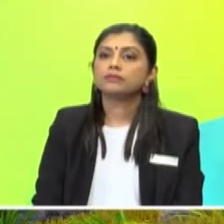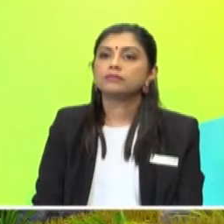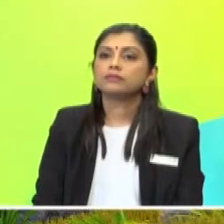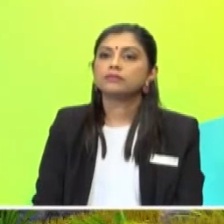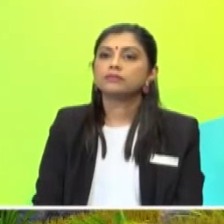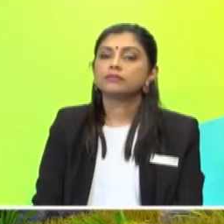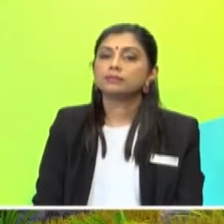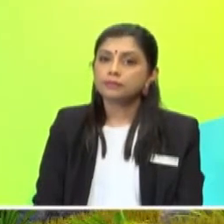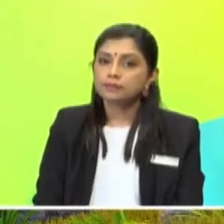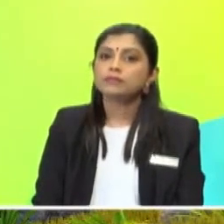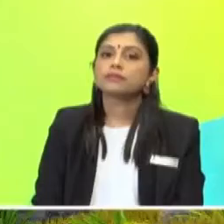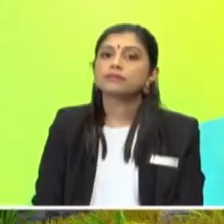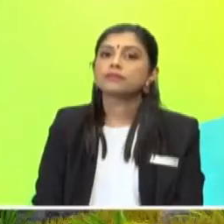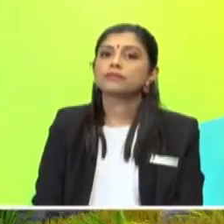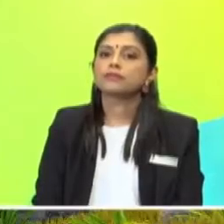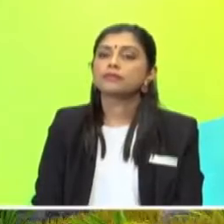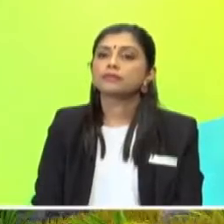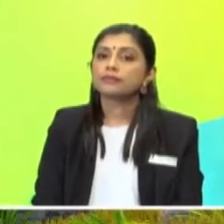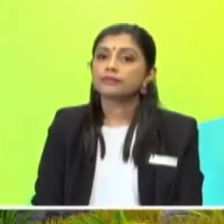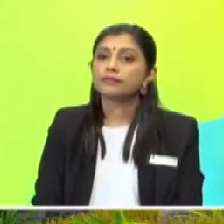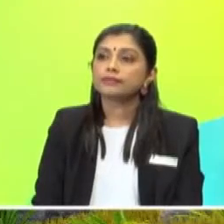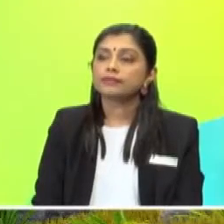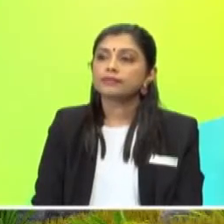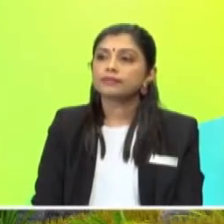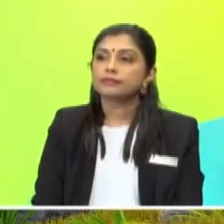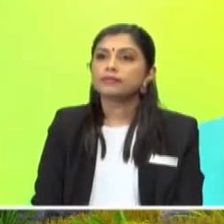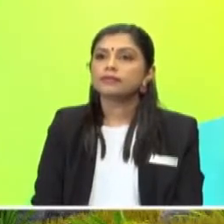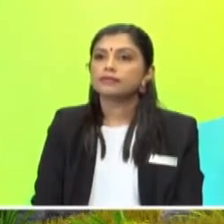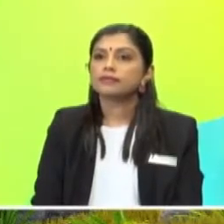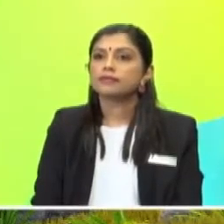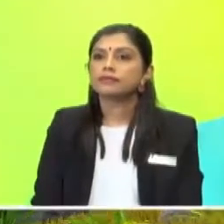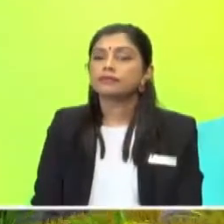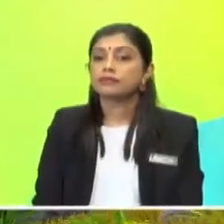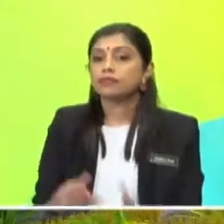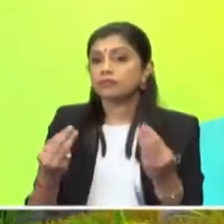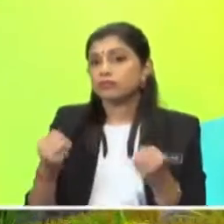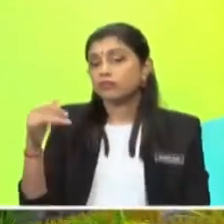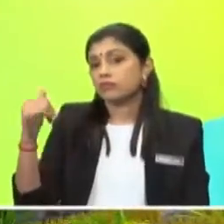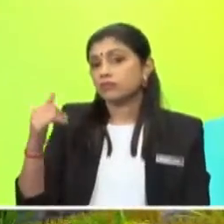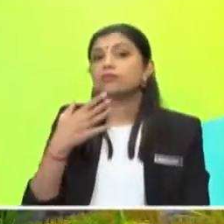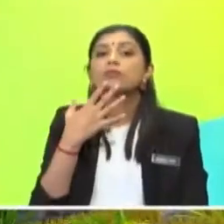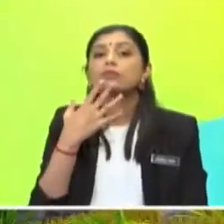a little bit like that. Okay. Our shirt is my color. Uh-huh. My color is yellow. Yellow.